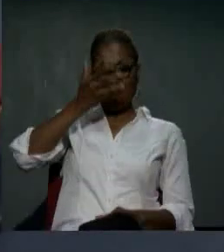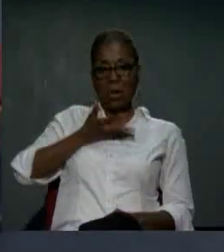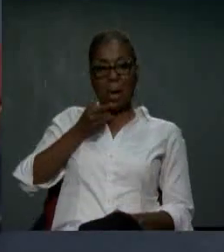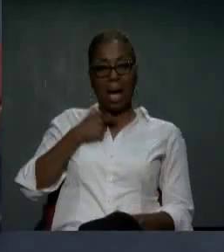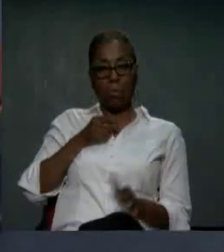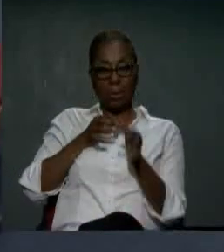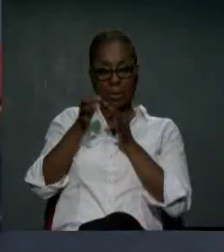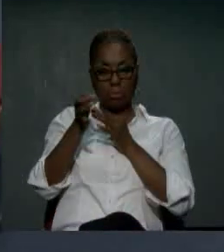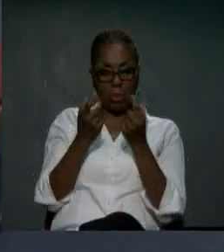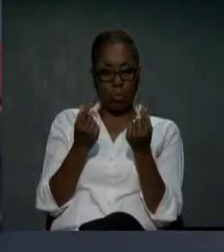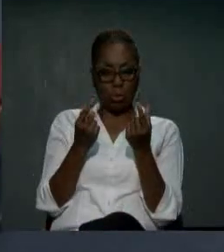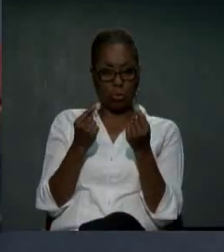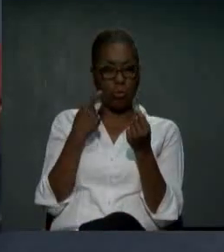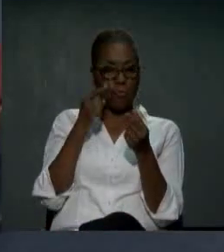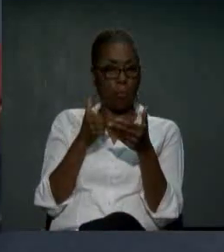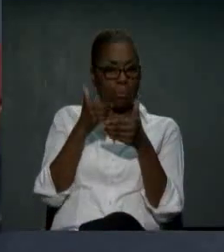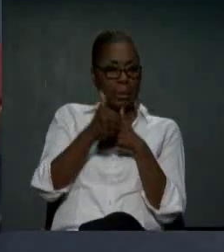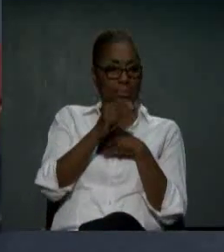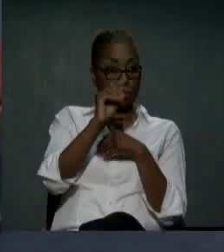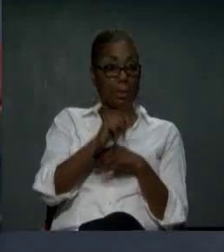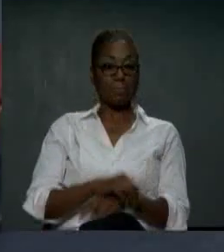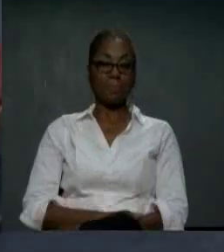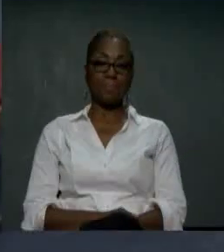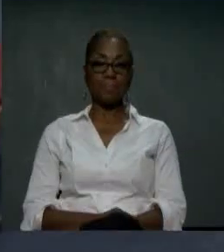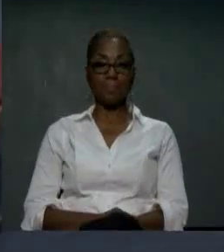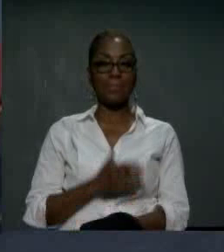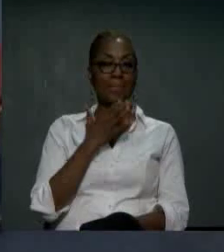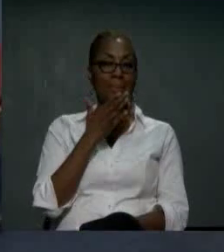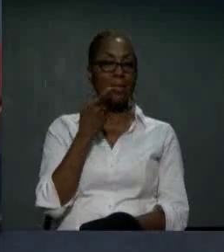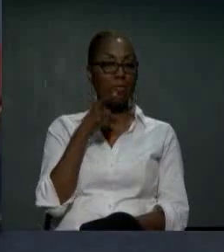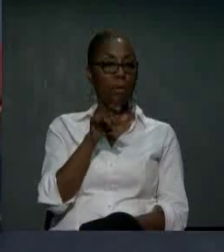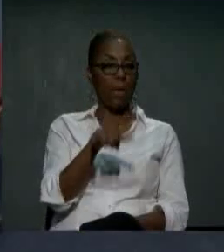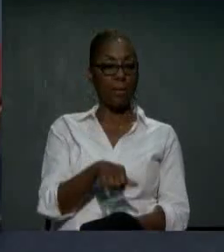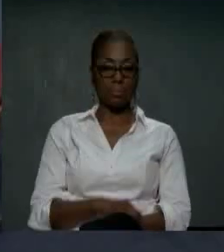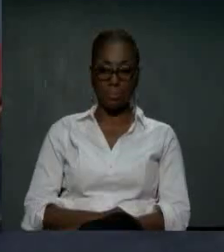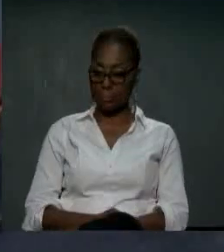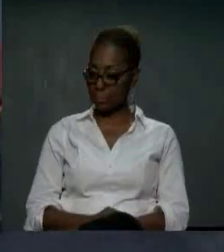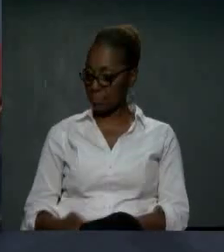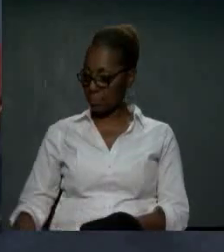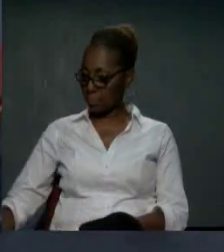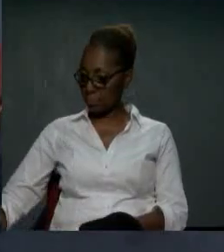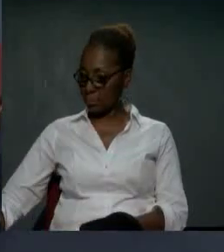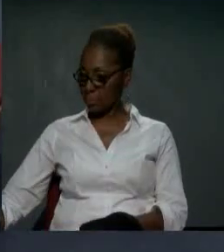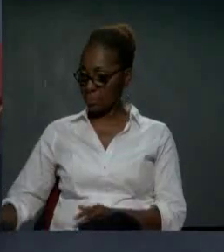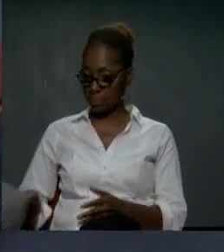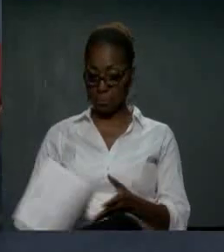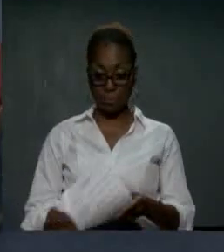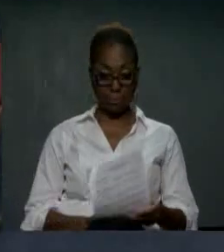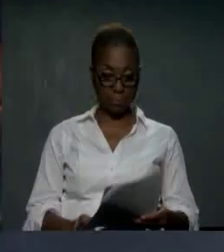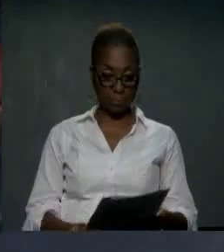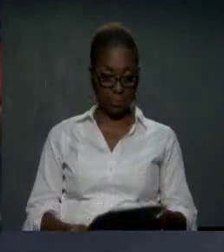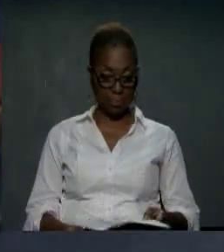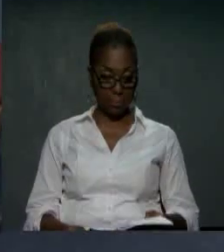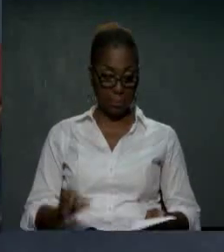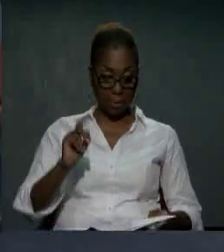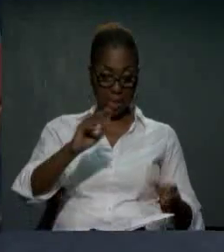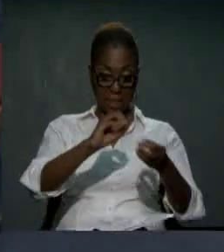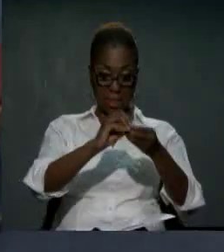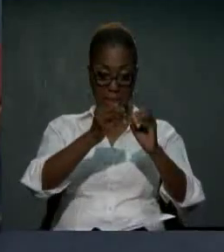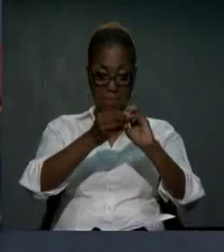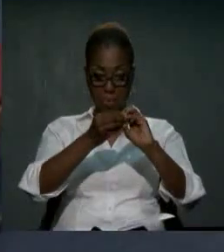tell you what we need to do to get there. Okay. Thank you for that. Okay. Item